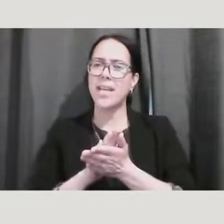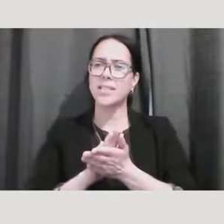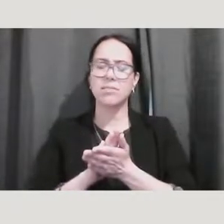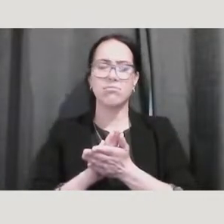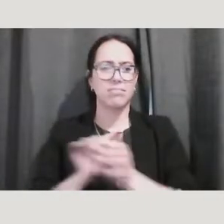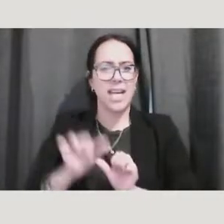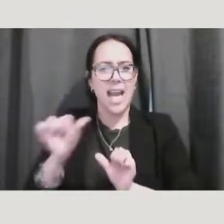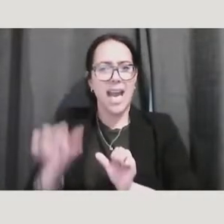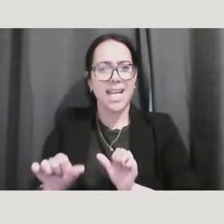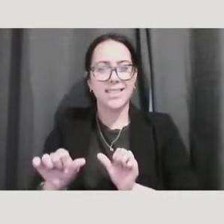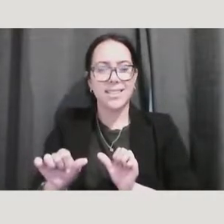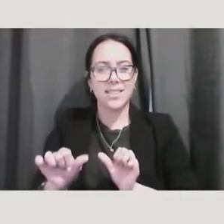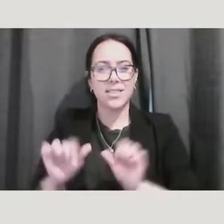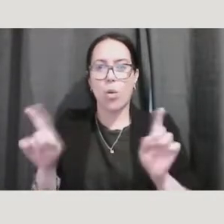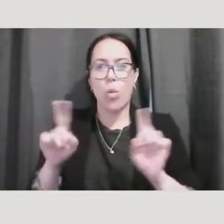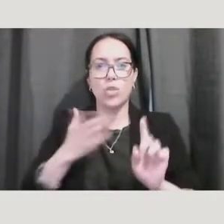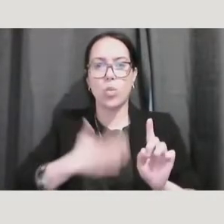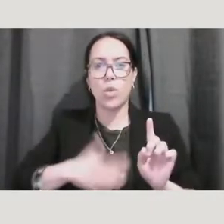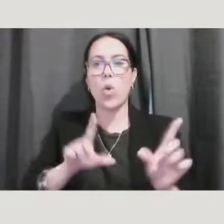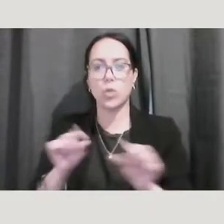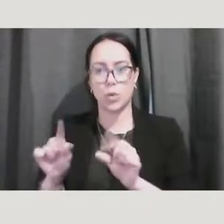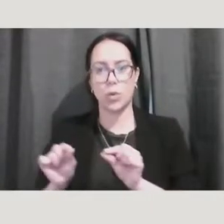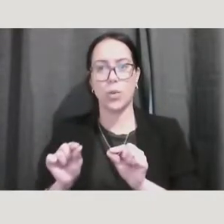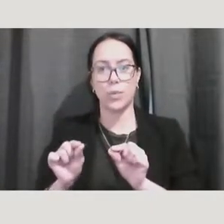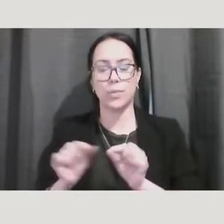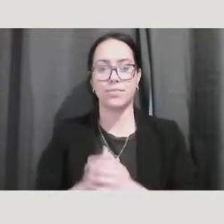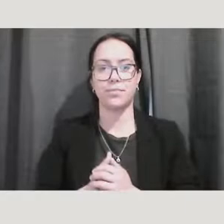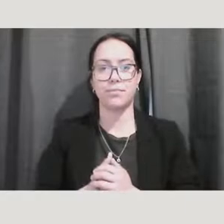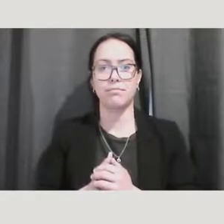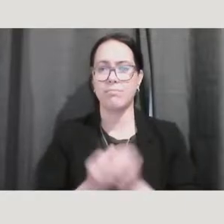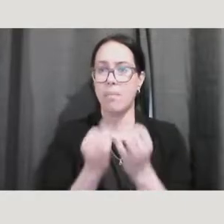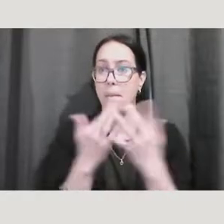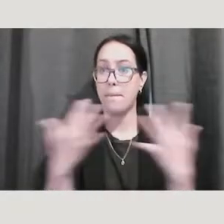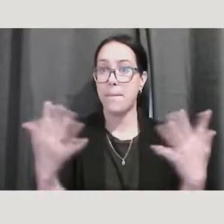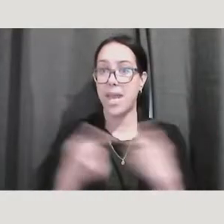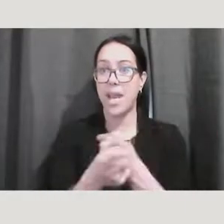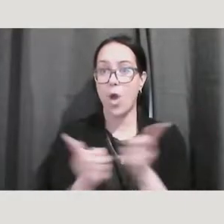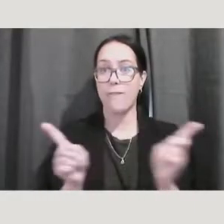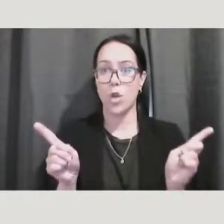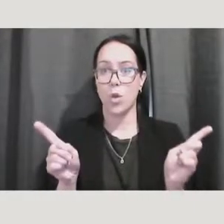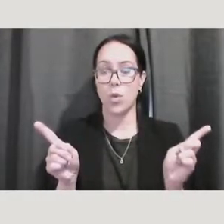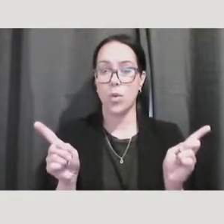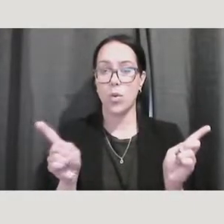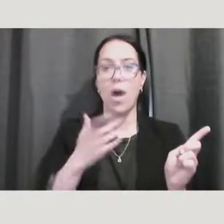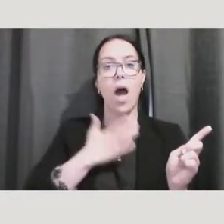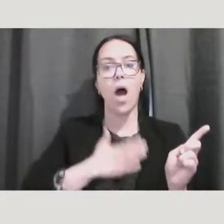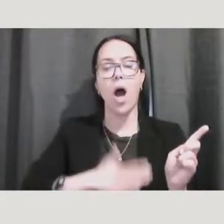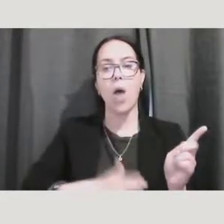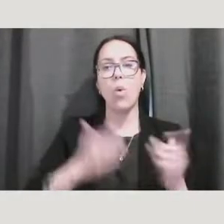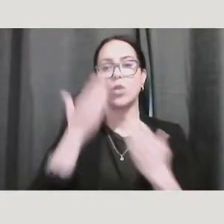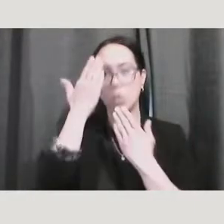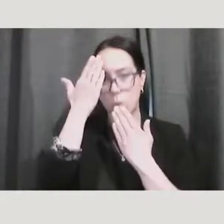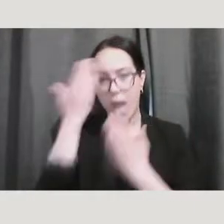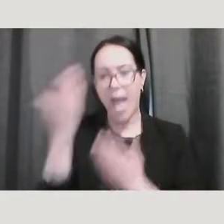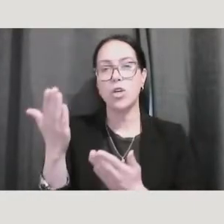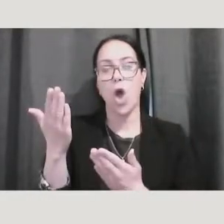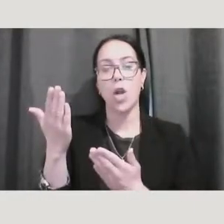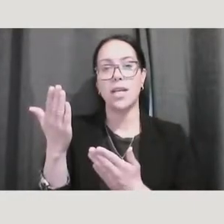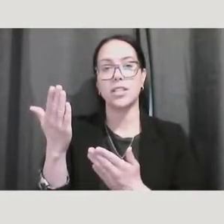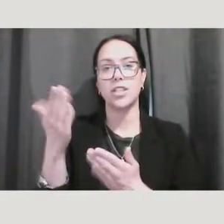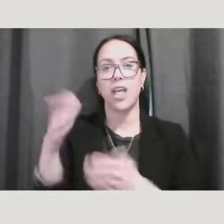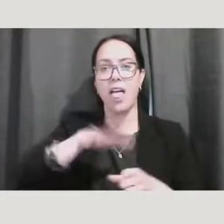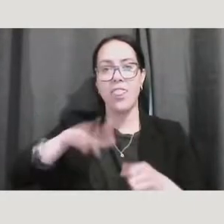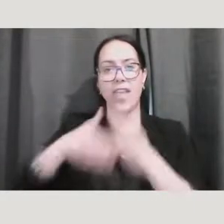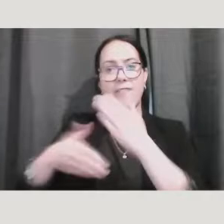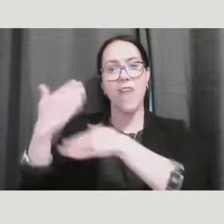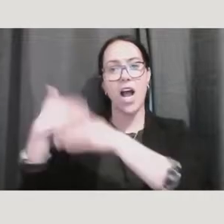next and so many of you and I want to acknowledge the whakapapa of Pacific arts and so